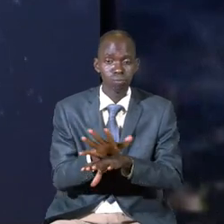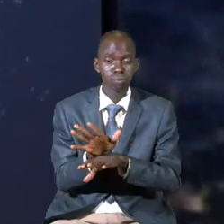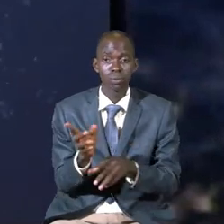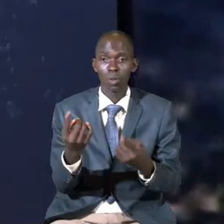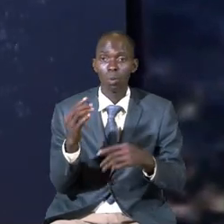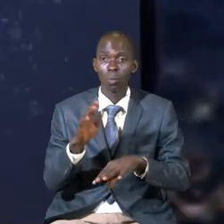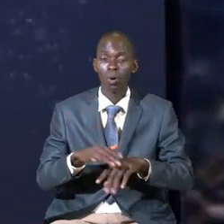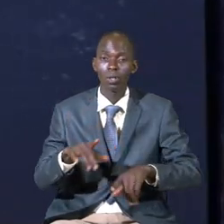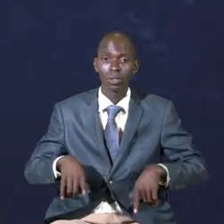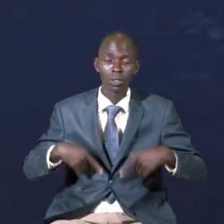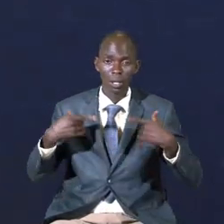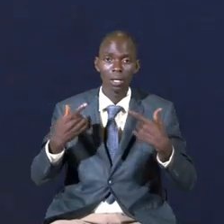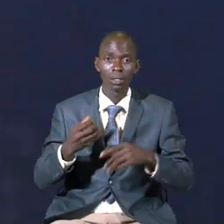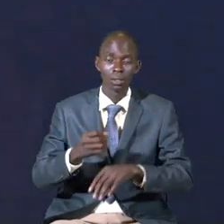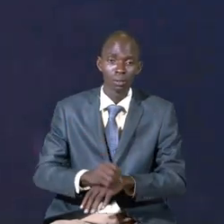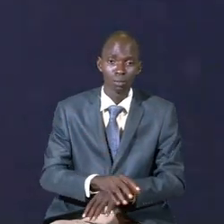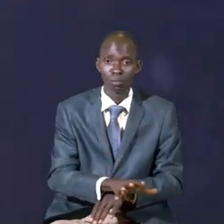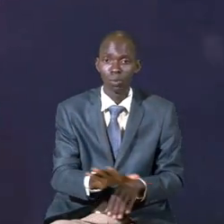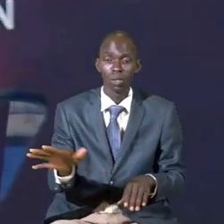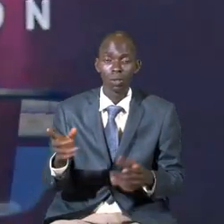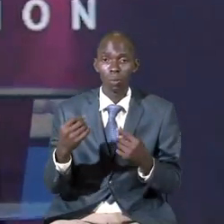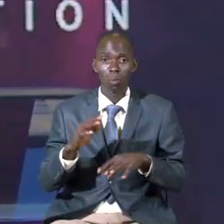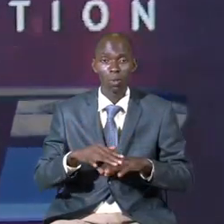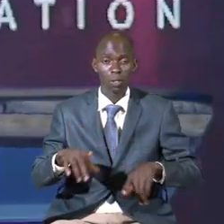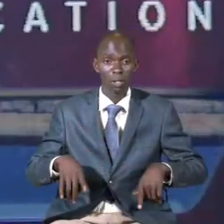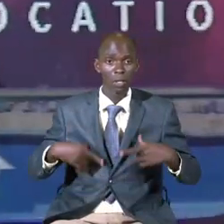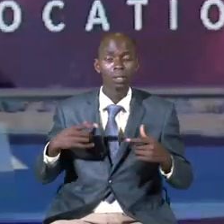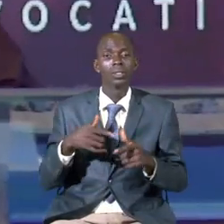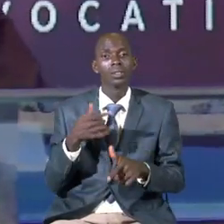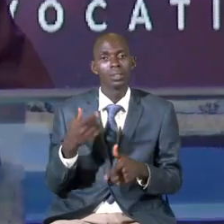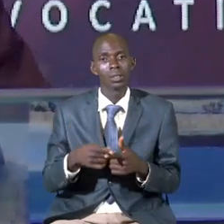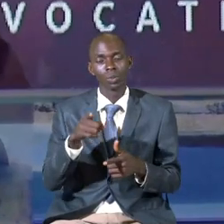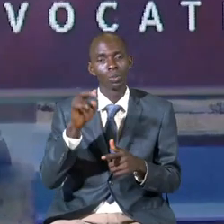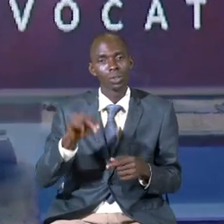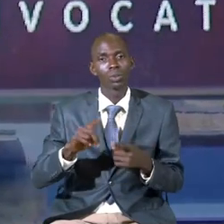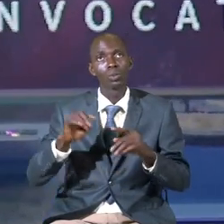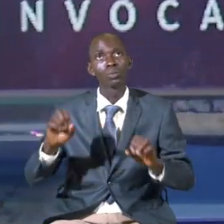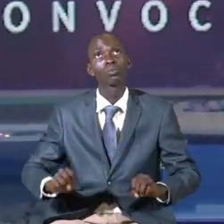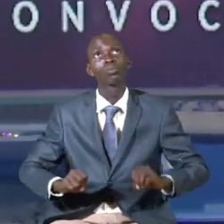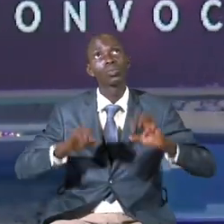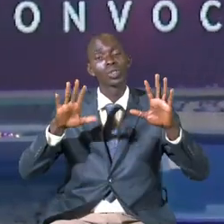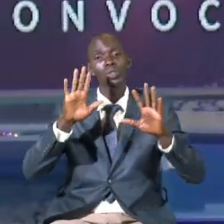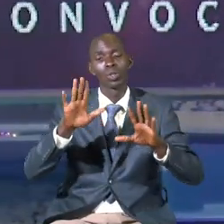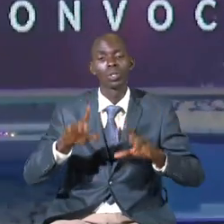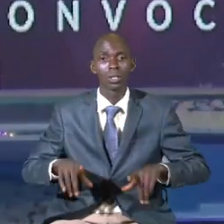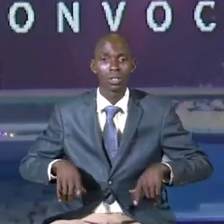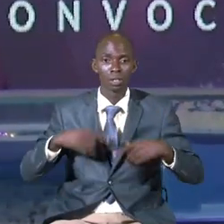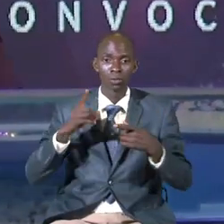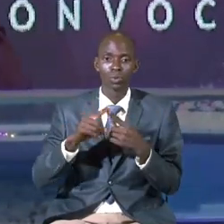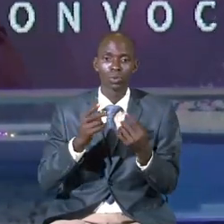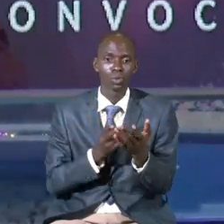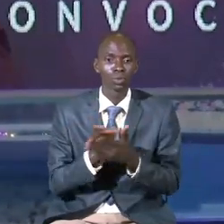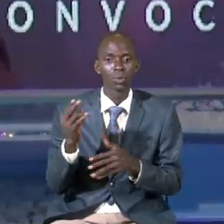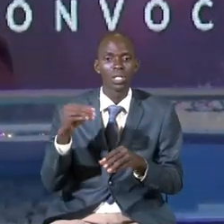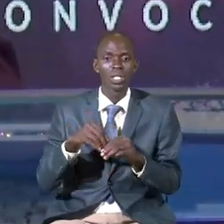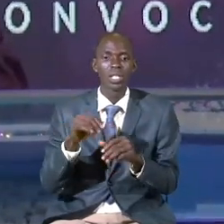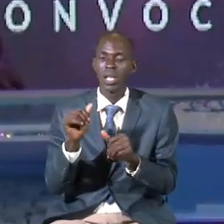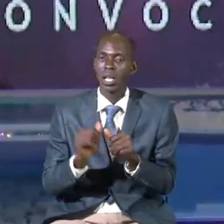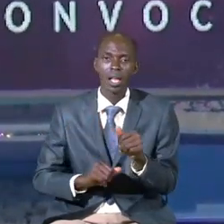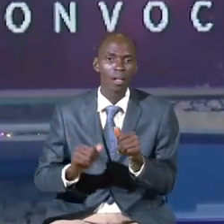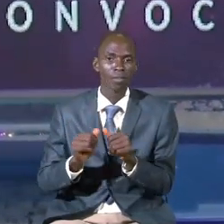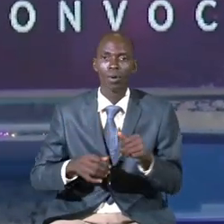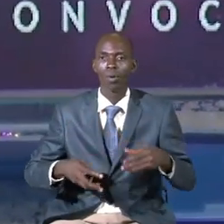dedicate your life for the truth in every way and sometimes